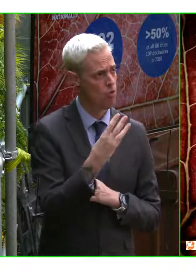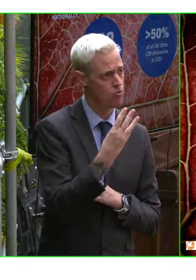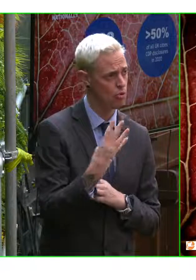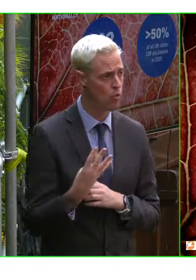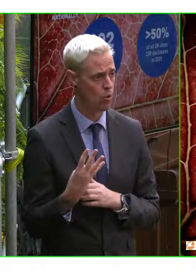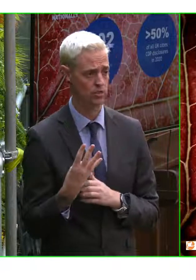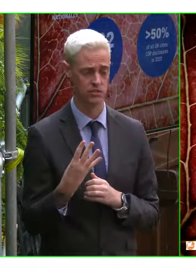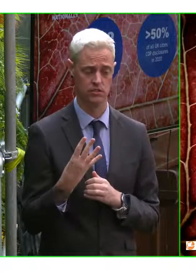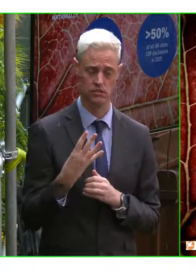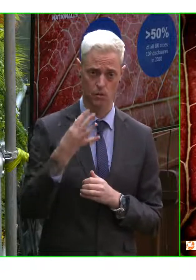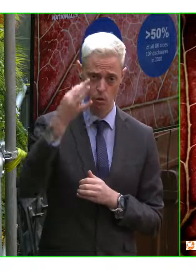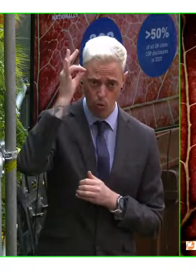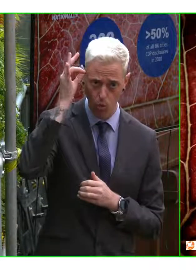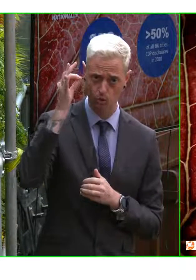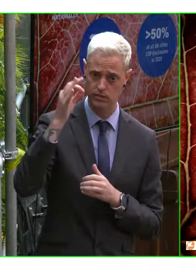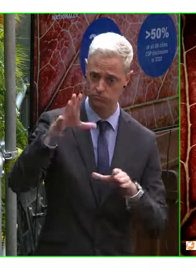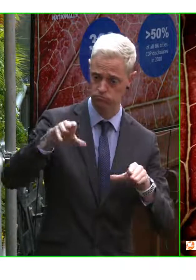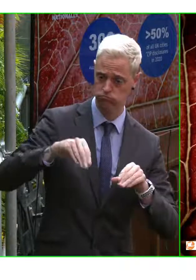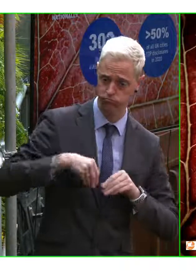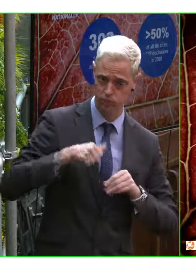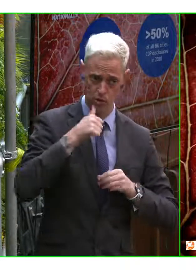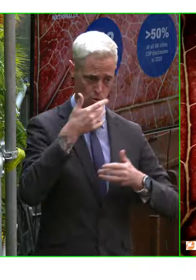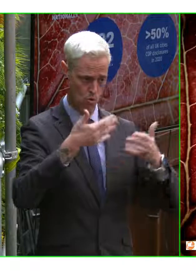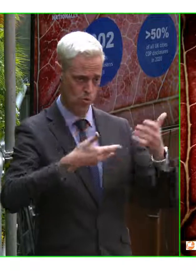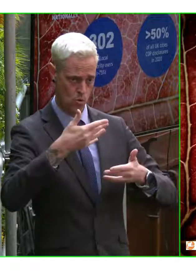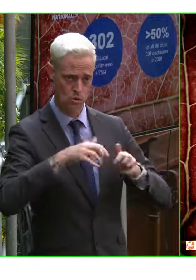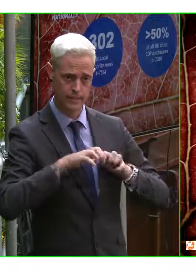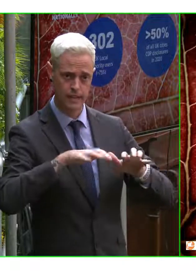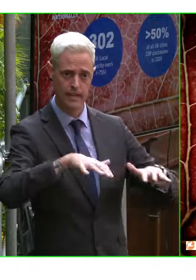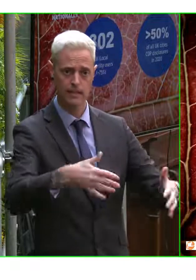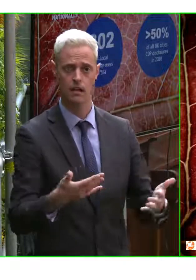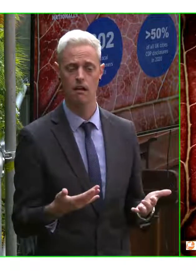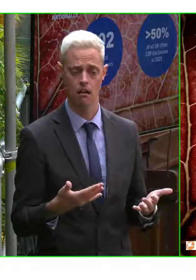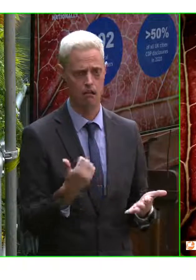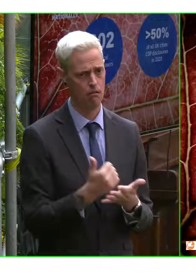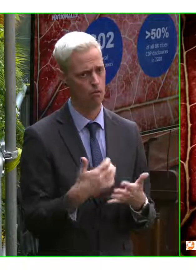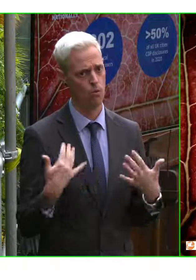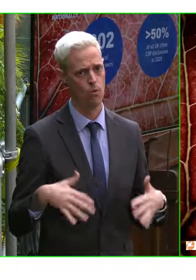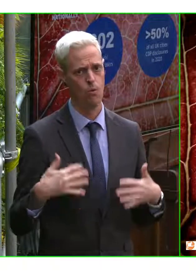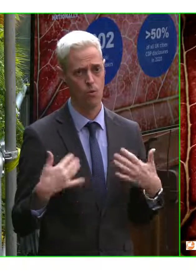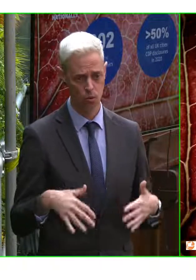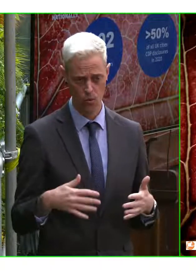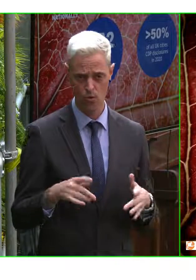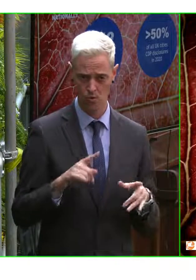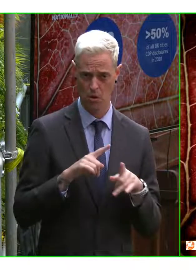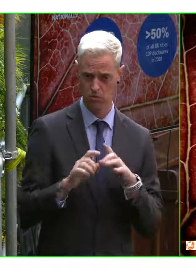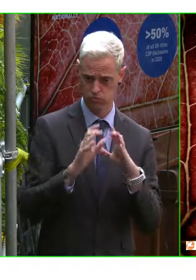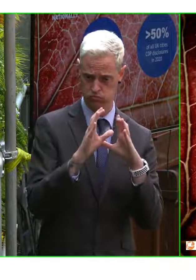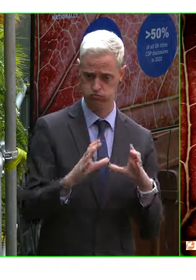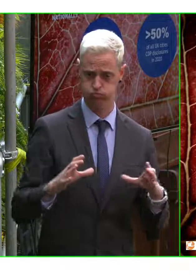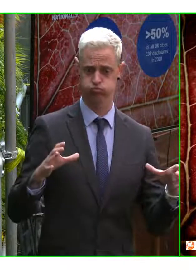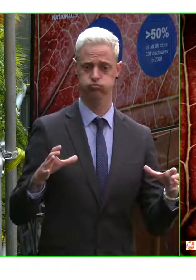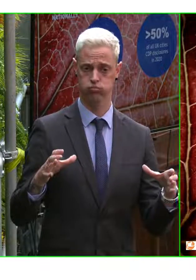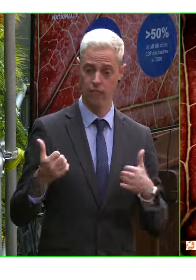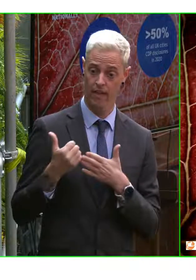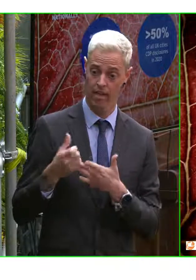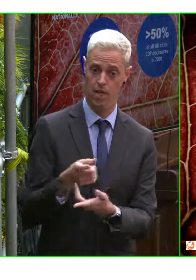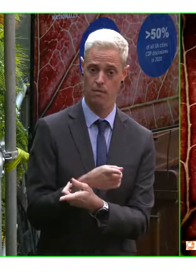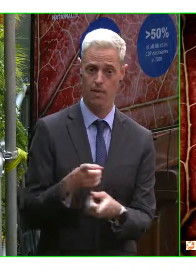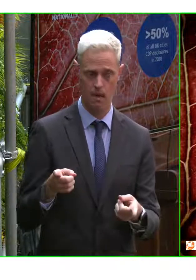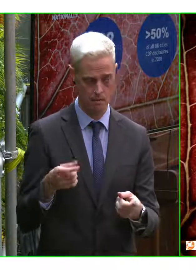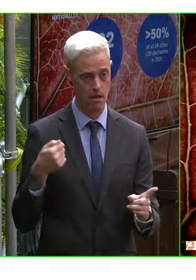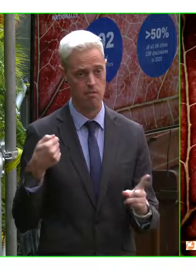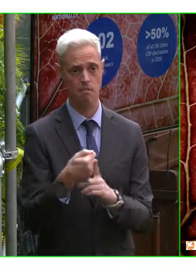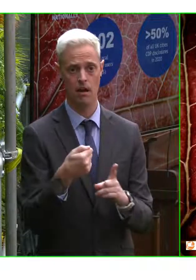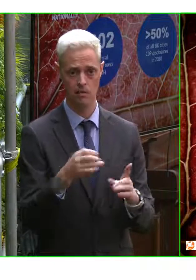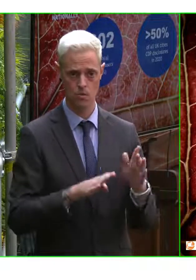local authorities now are using our tool, which is quite an incredible proportion that we know we've helped and had an impact